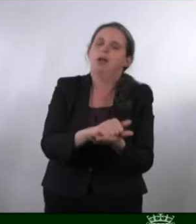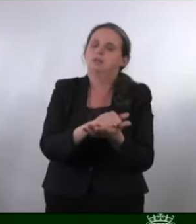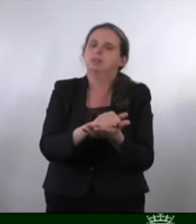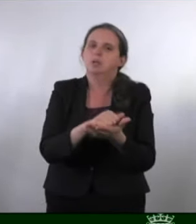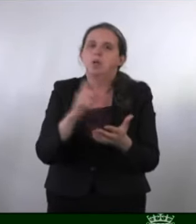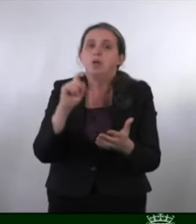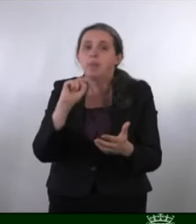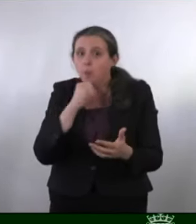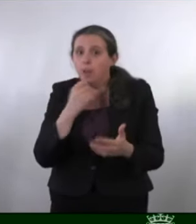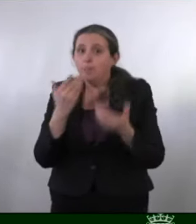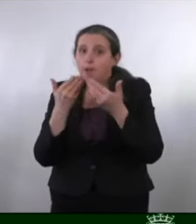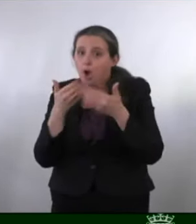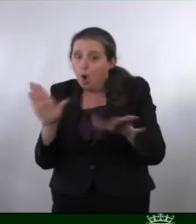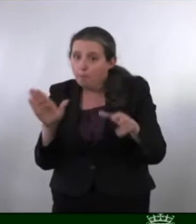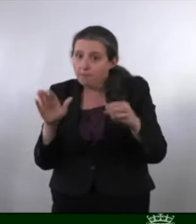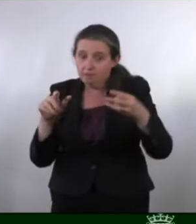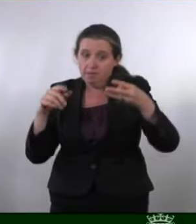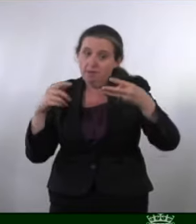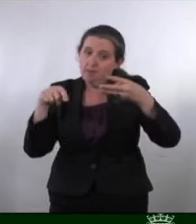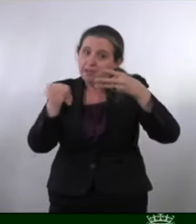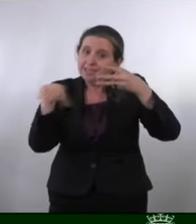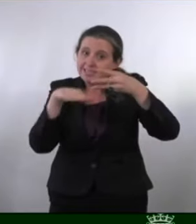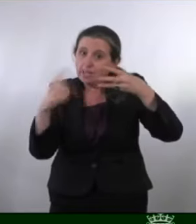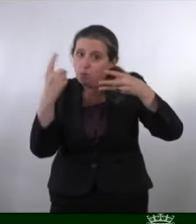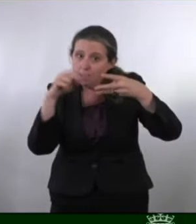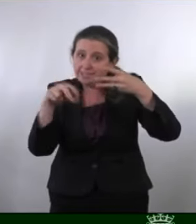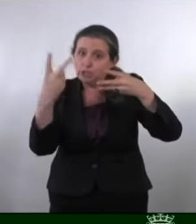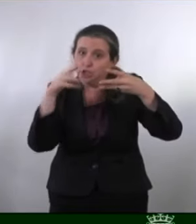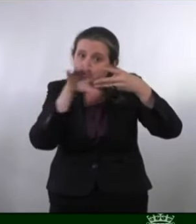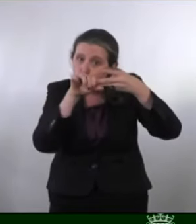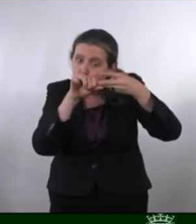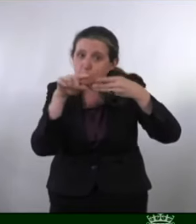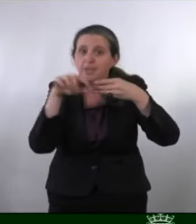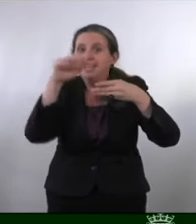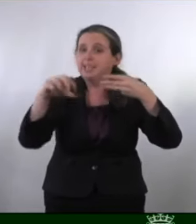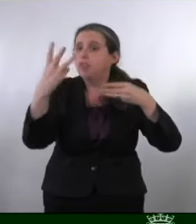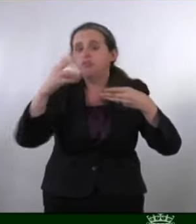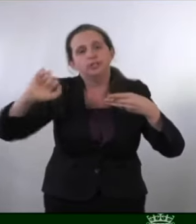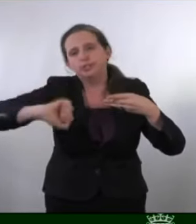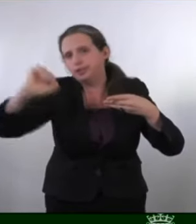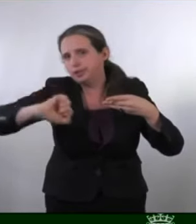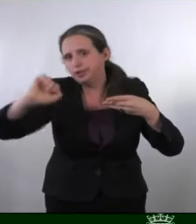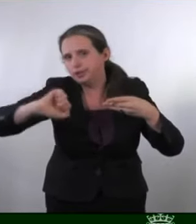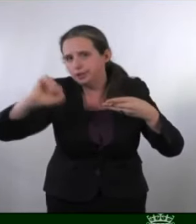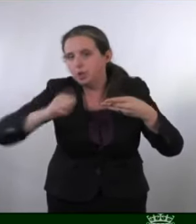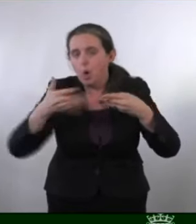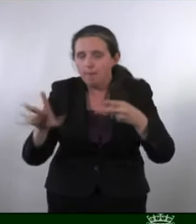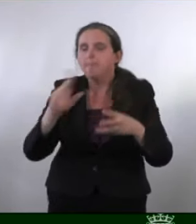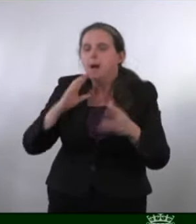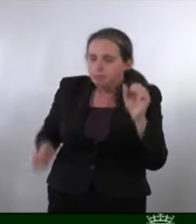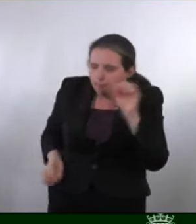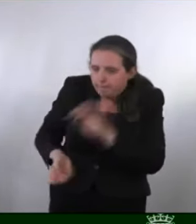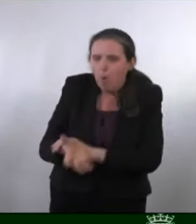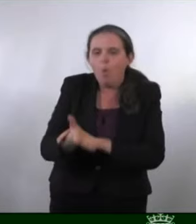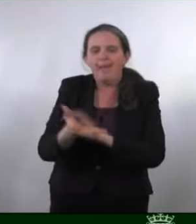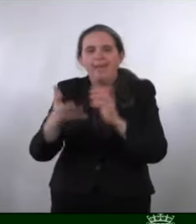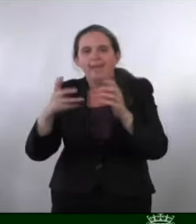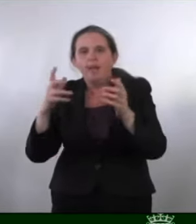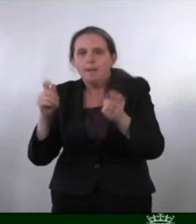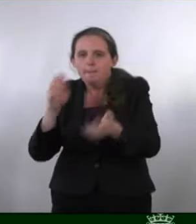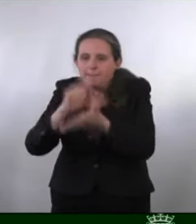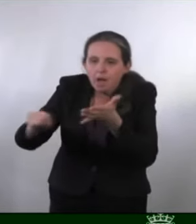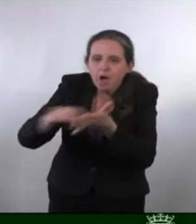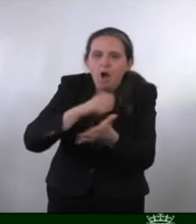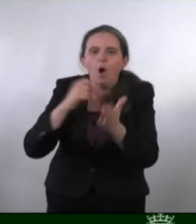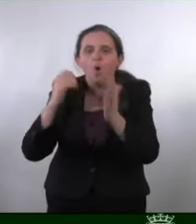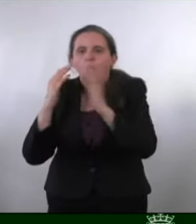tiers 1 and 2. Alas, we can't yet do it in tier 3. But as I said to the House, there is the